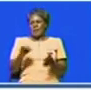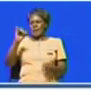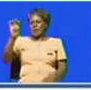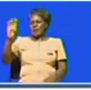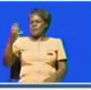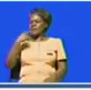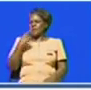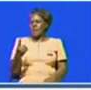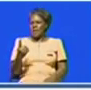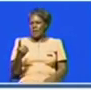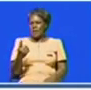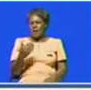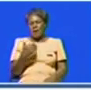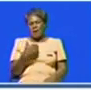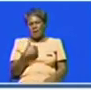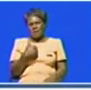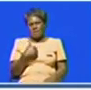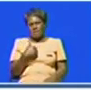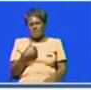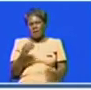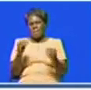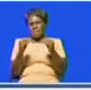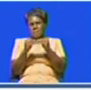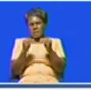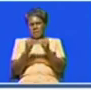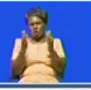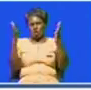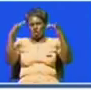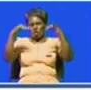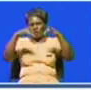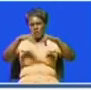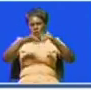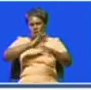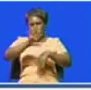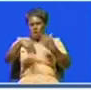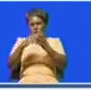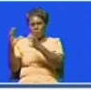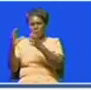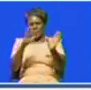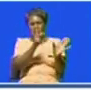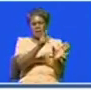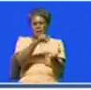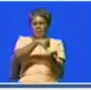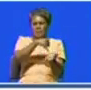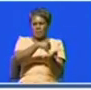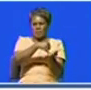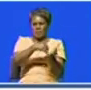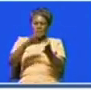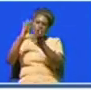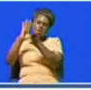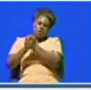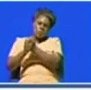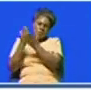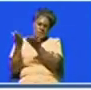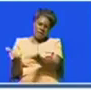has indicated that they will be calling for a stakeholders conference for all parties involved. One, will Jubilee be